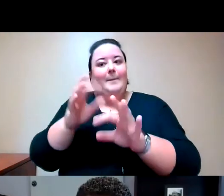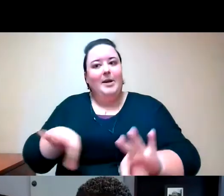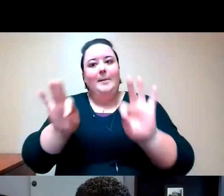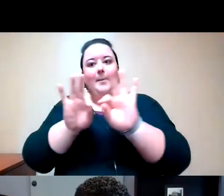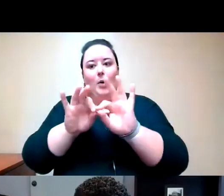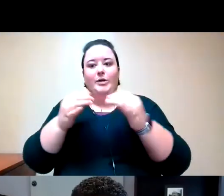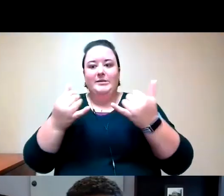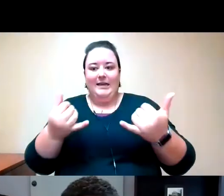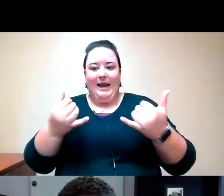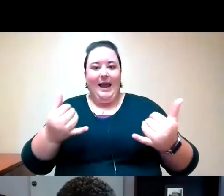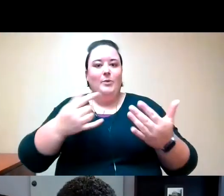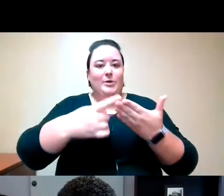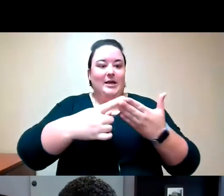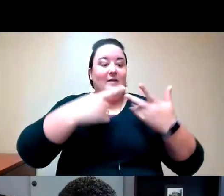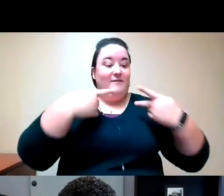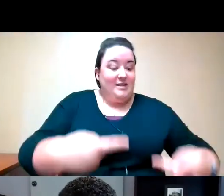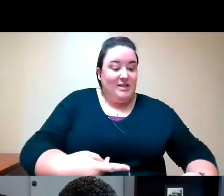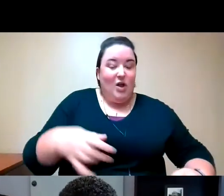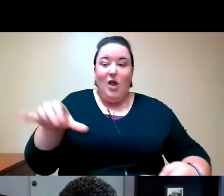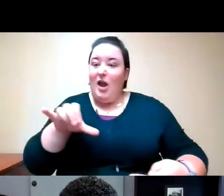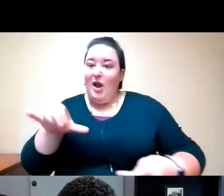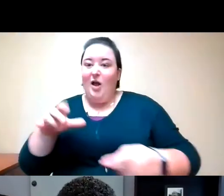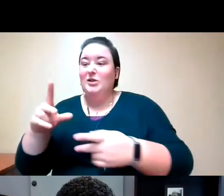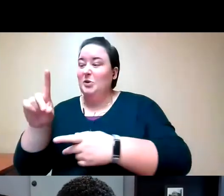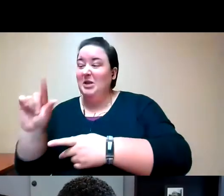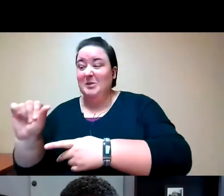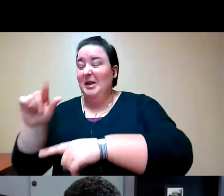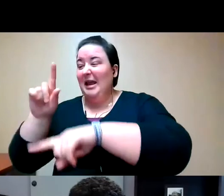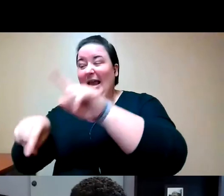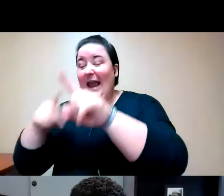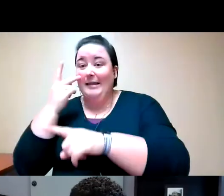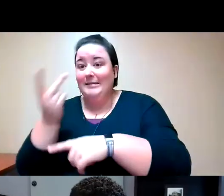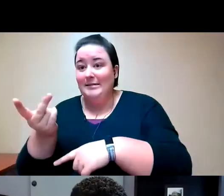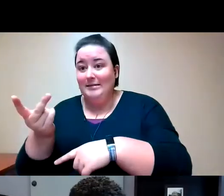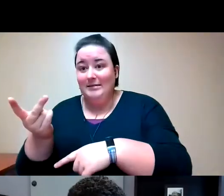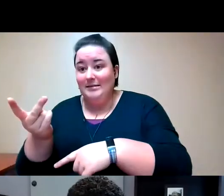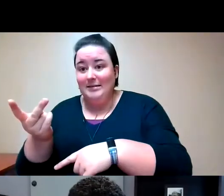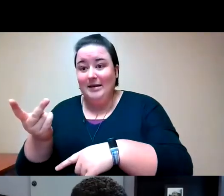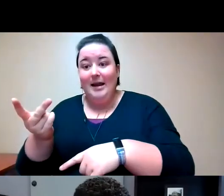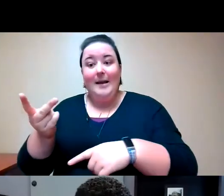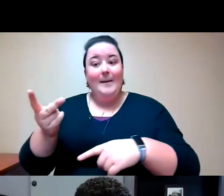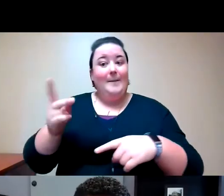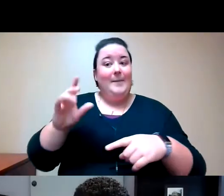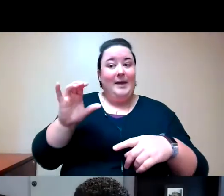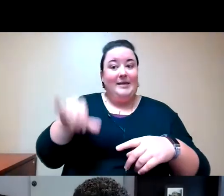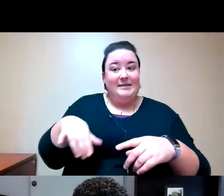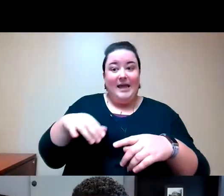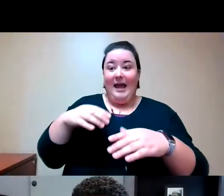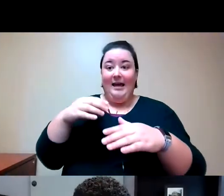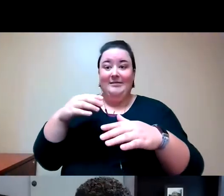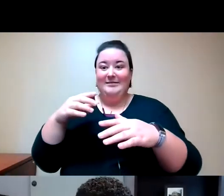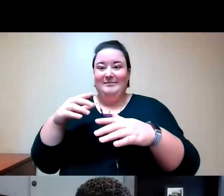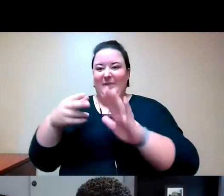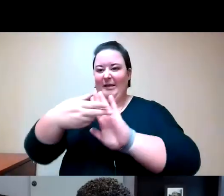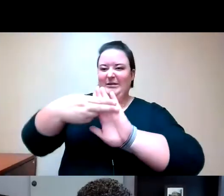non-apparent disabilities that people have as well. Because the stigma that exists with disability and the inaccessibility of our world,